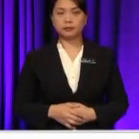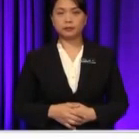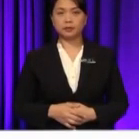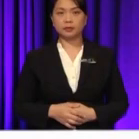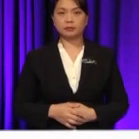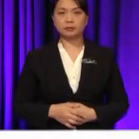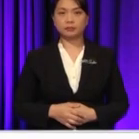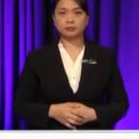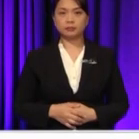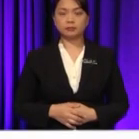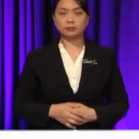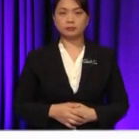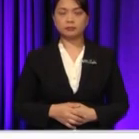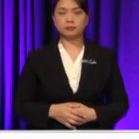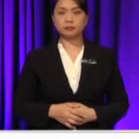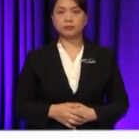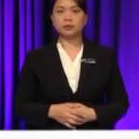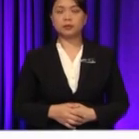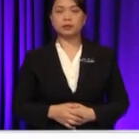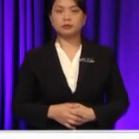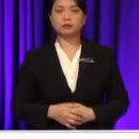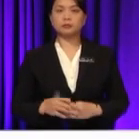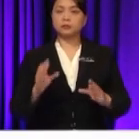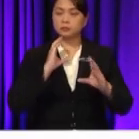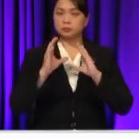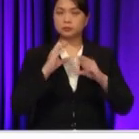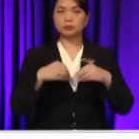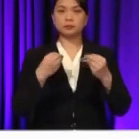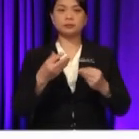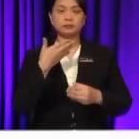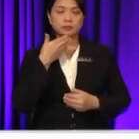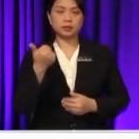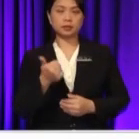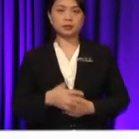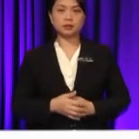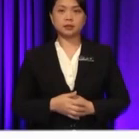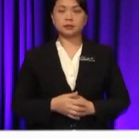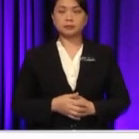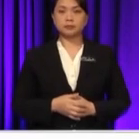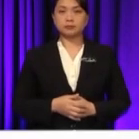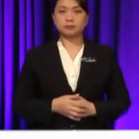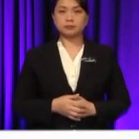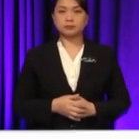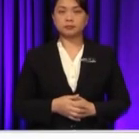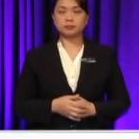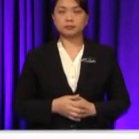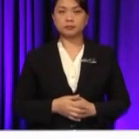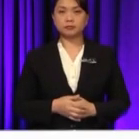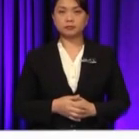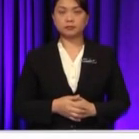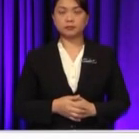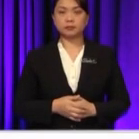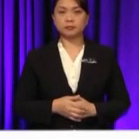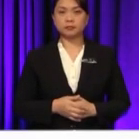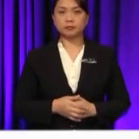Conversation also gives you a better chance of keeping your personal life private. Texting is fine for